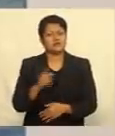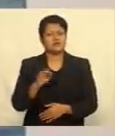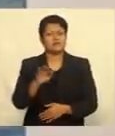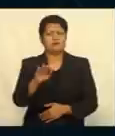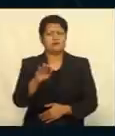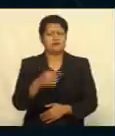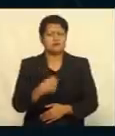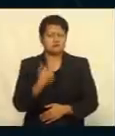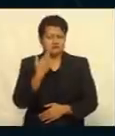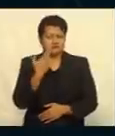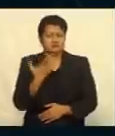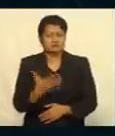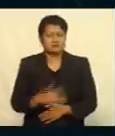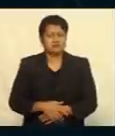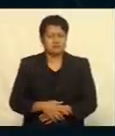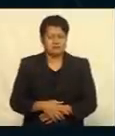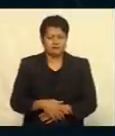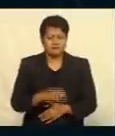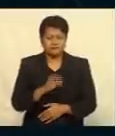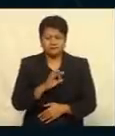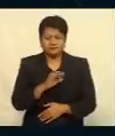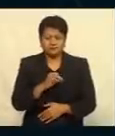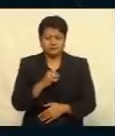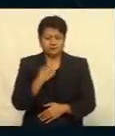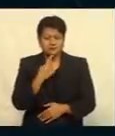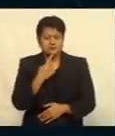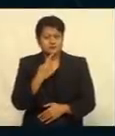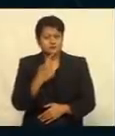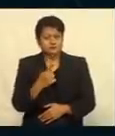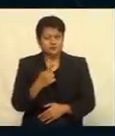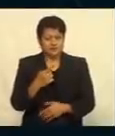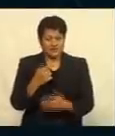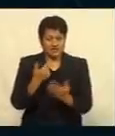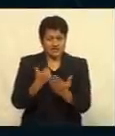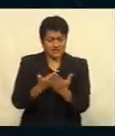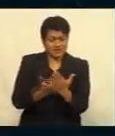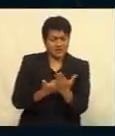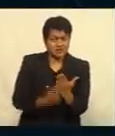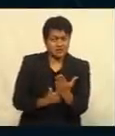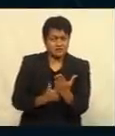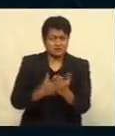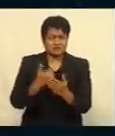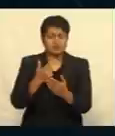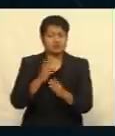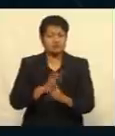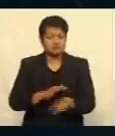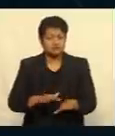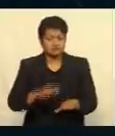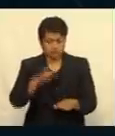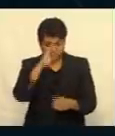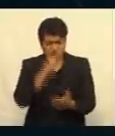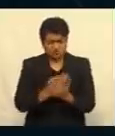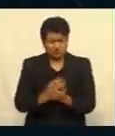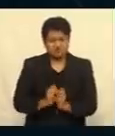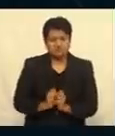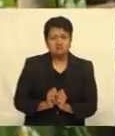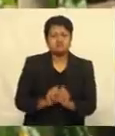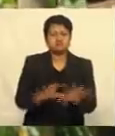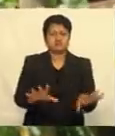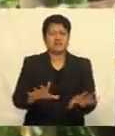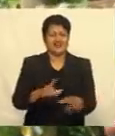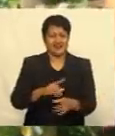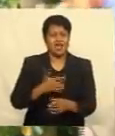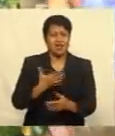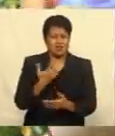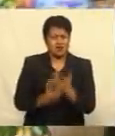in a statement says it is rather unfortunate that the details of the student had been released and is now circulating on social media.